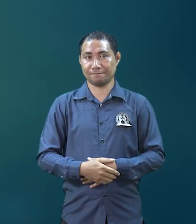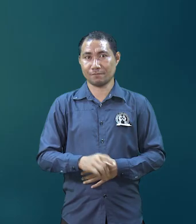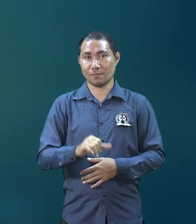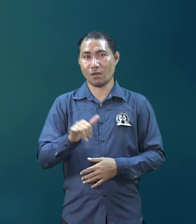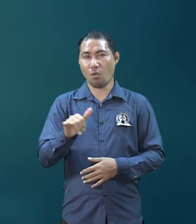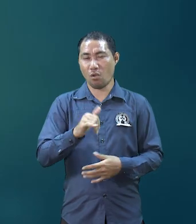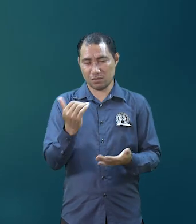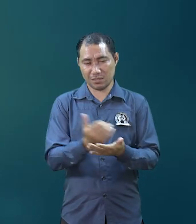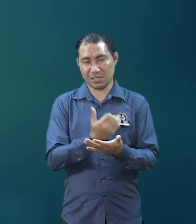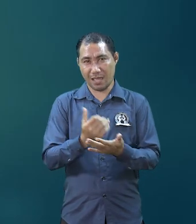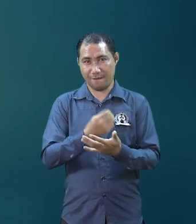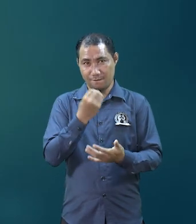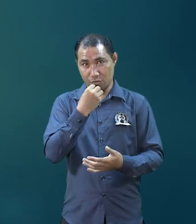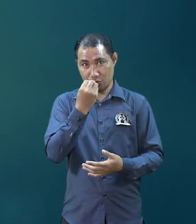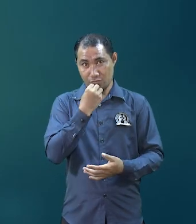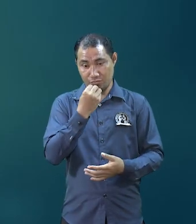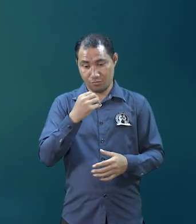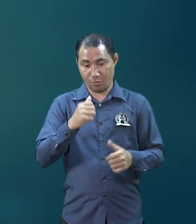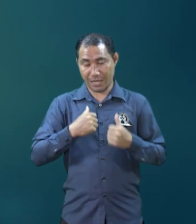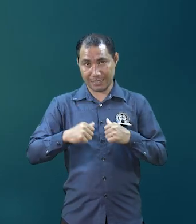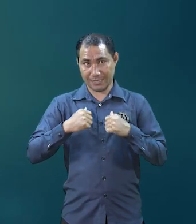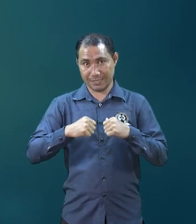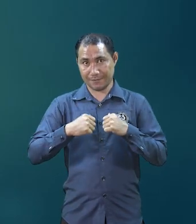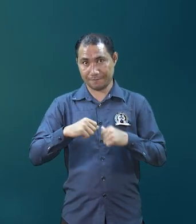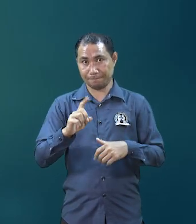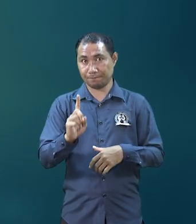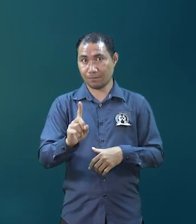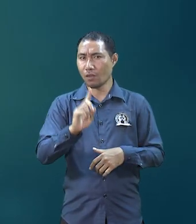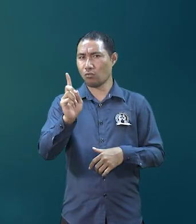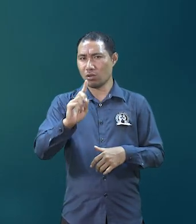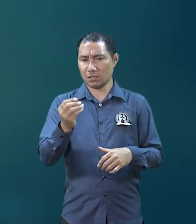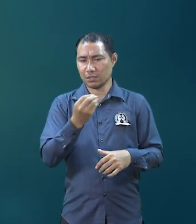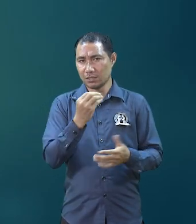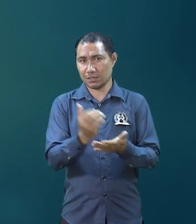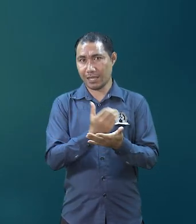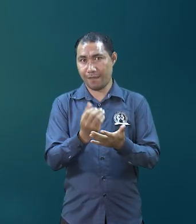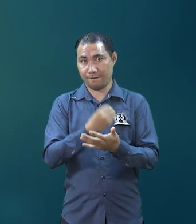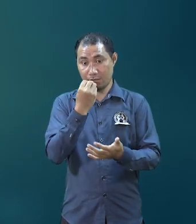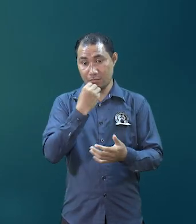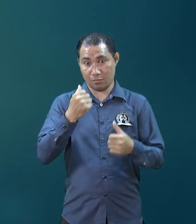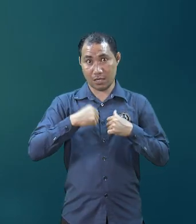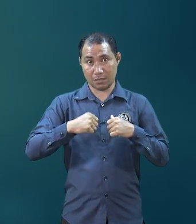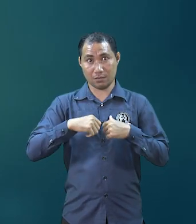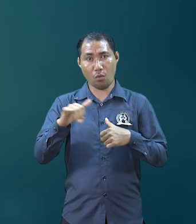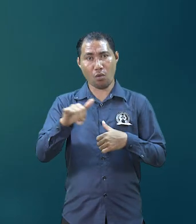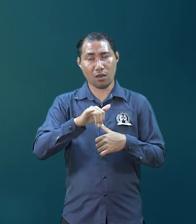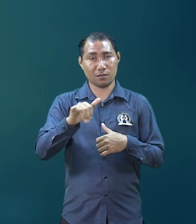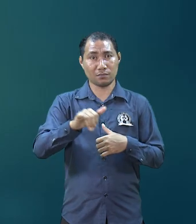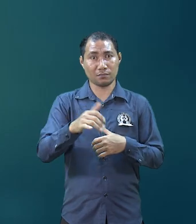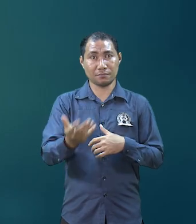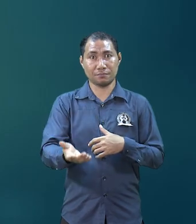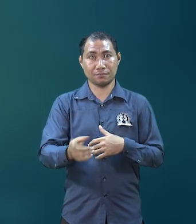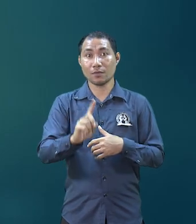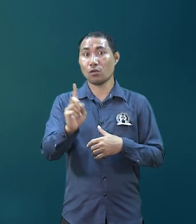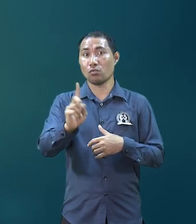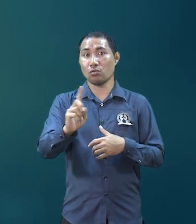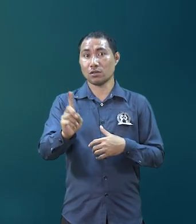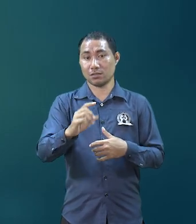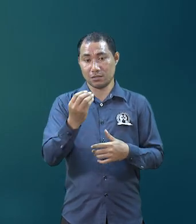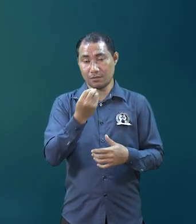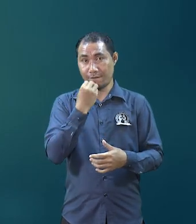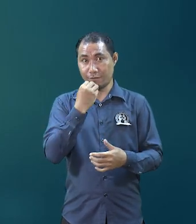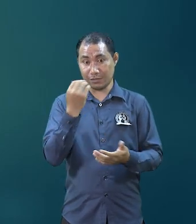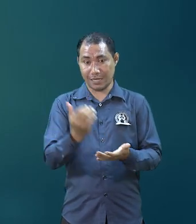or safe food practice. What is safe food practice, or what is